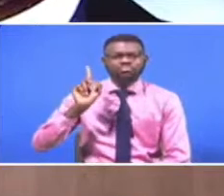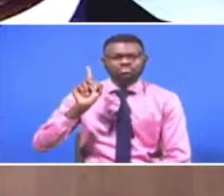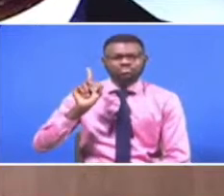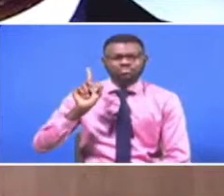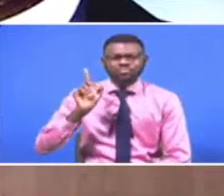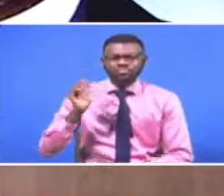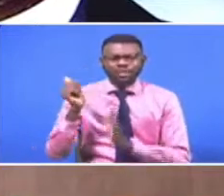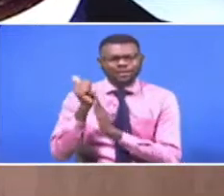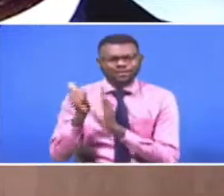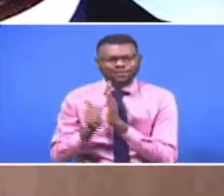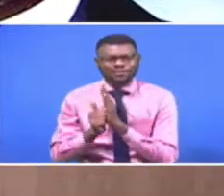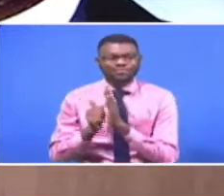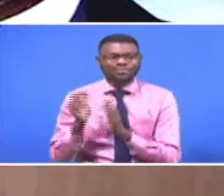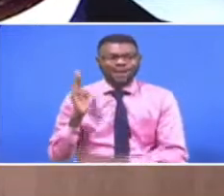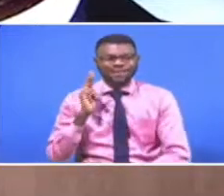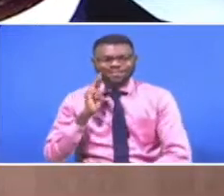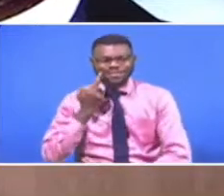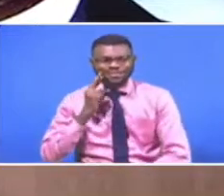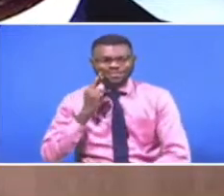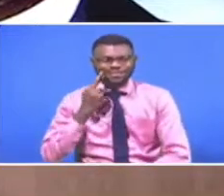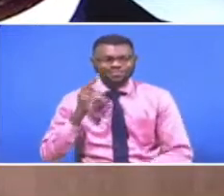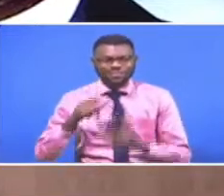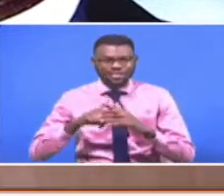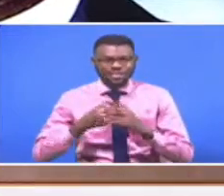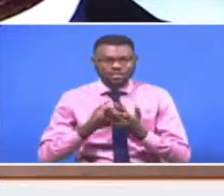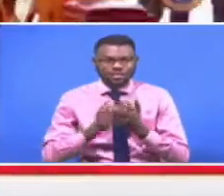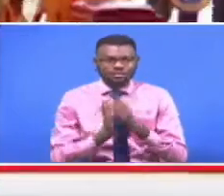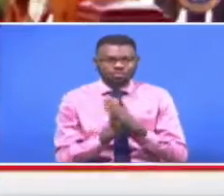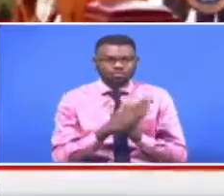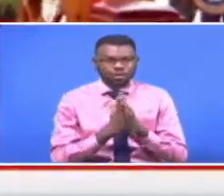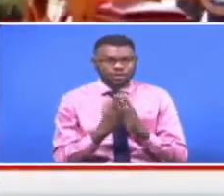model. Rita Tinina kickstarts our broadcast.